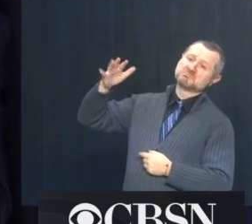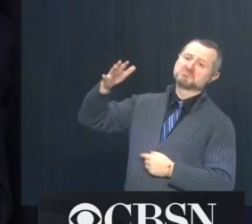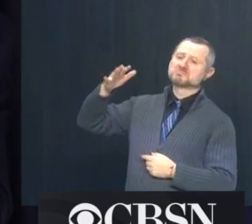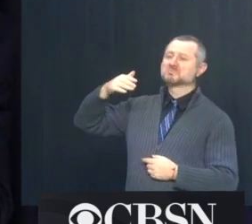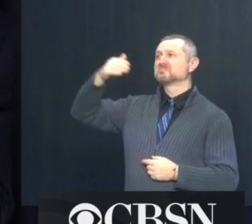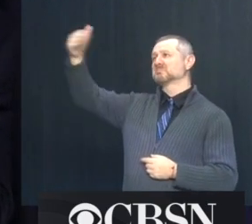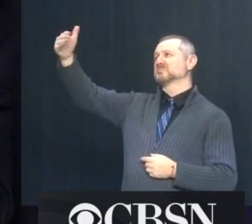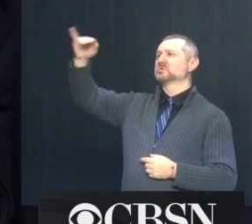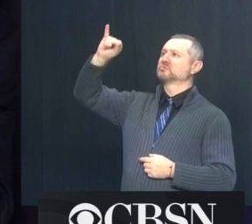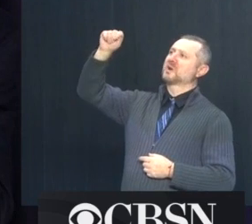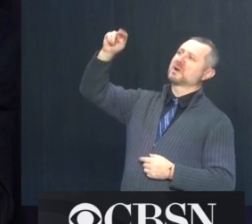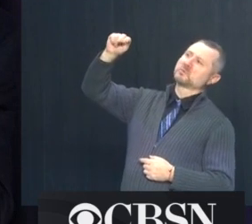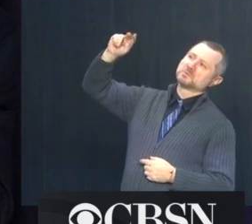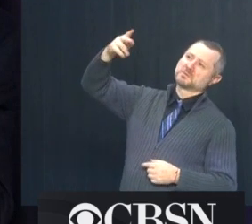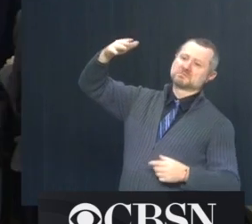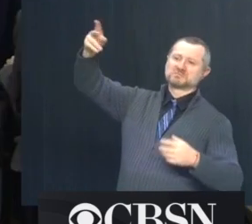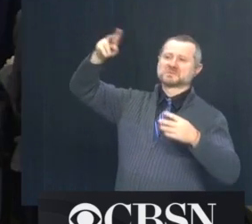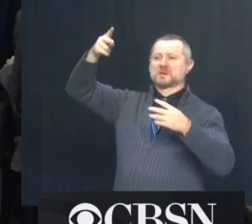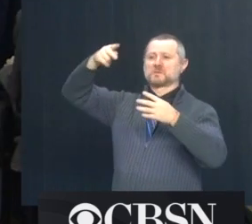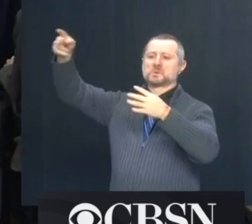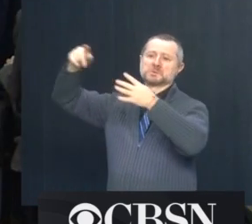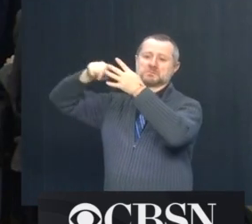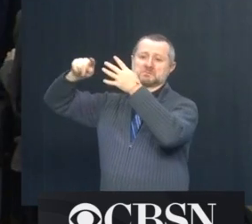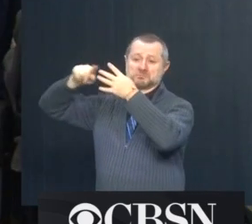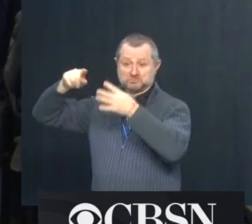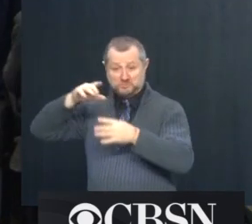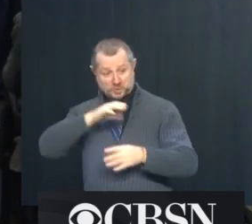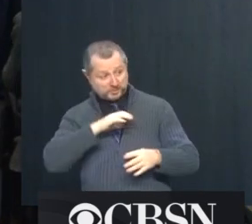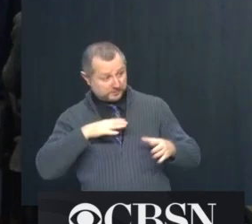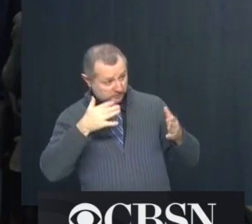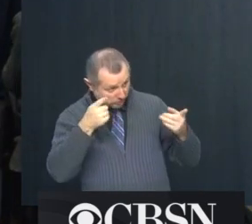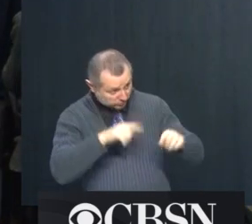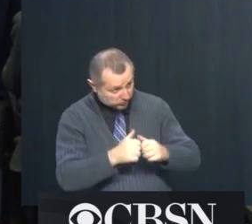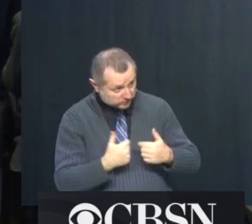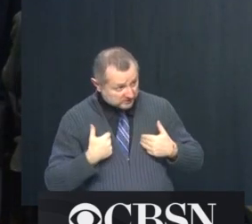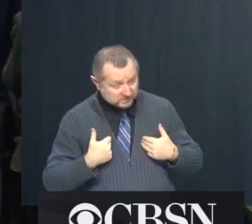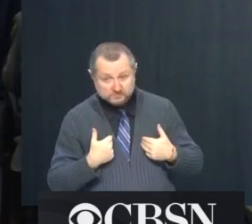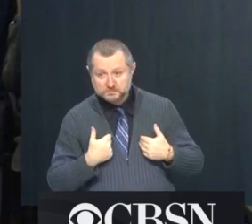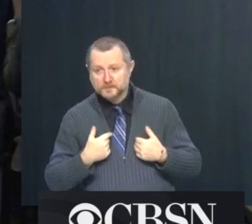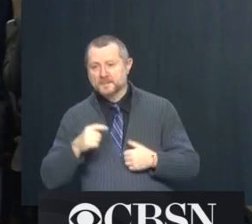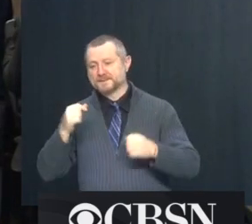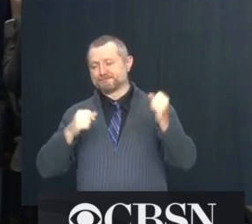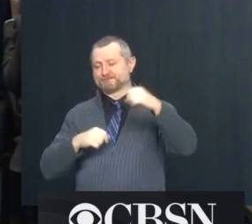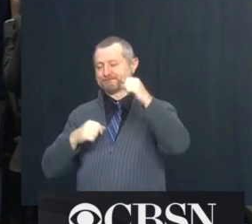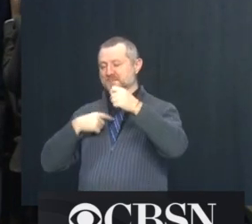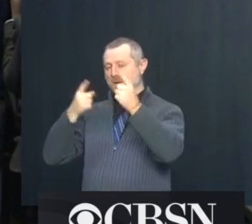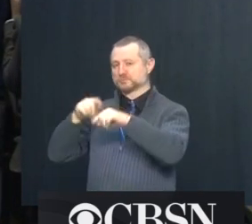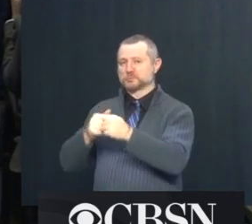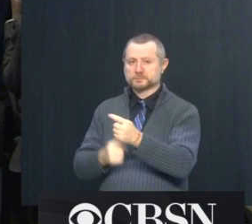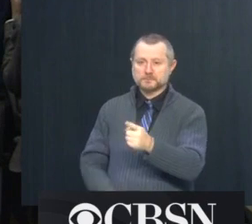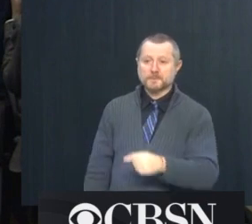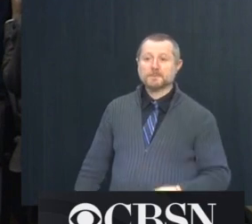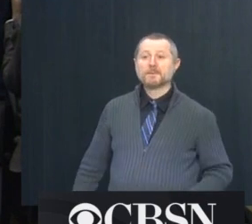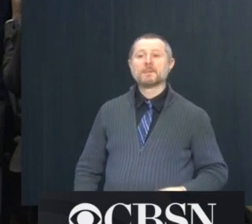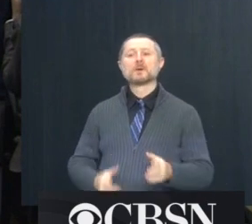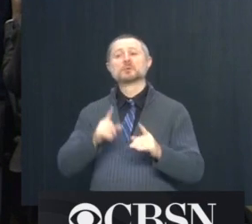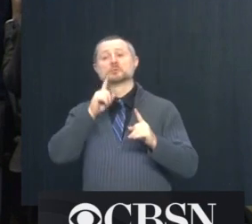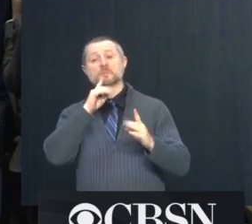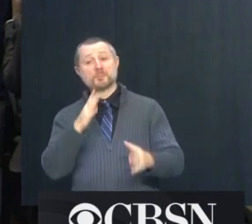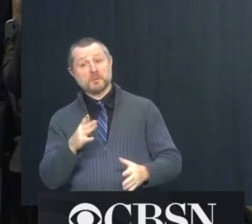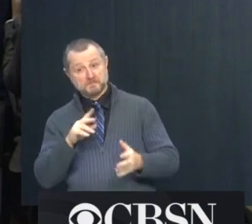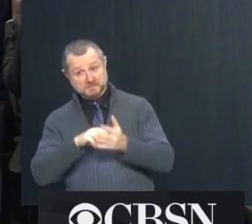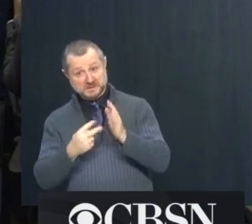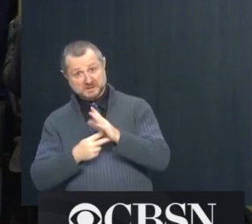mid-January. I don't even know if the commissioner's with me on that bet. What would you say? I'm good with you on that. Yeah, would you? Yeah, maybe a My little. question is, in 10 days, do you expect to name more